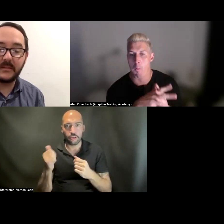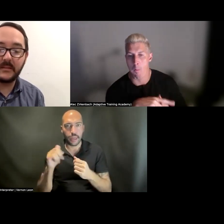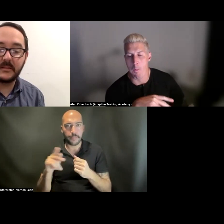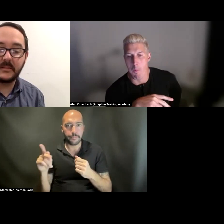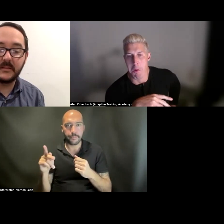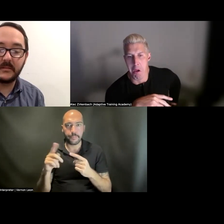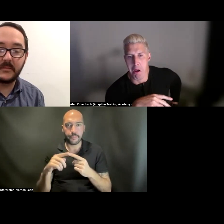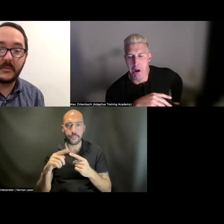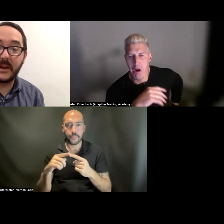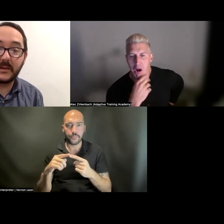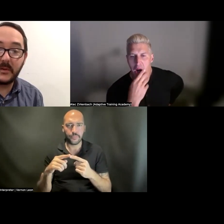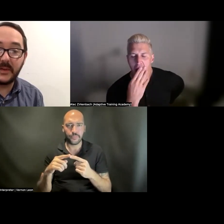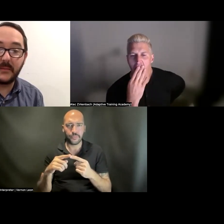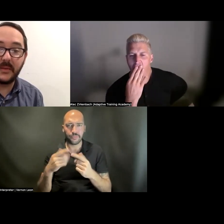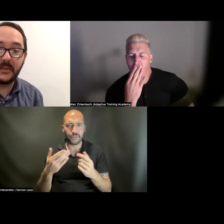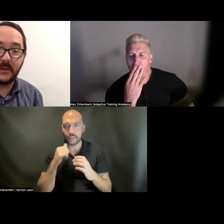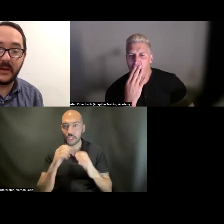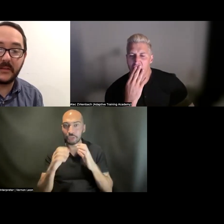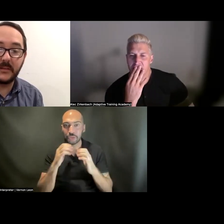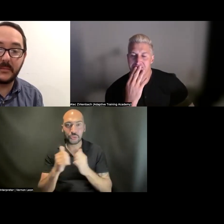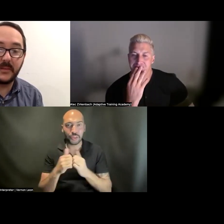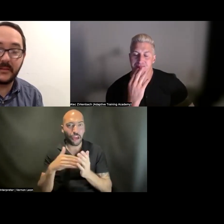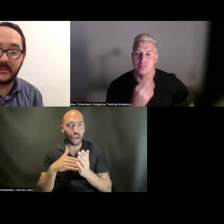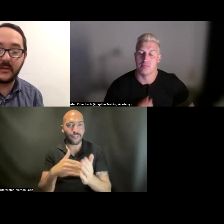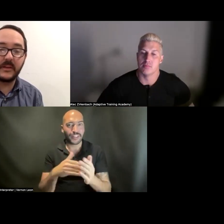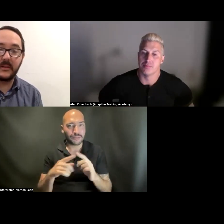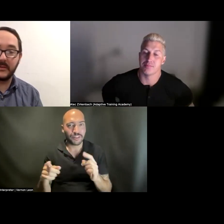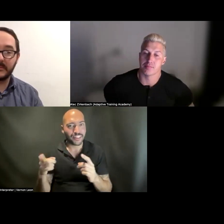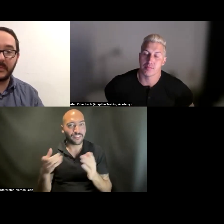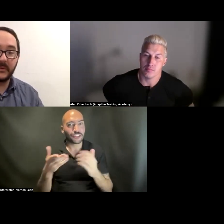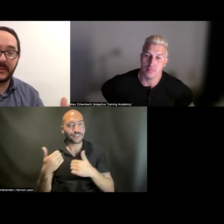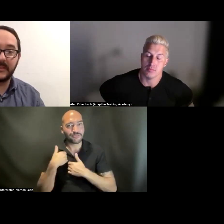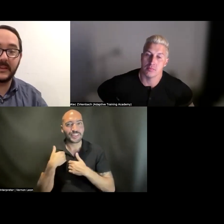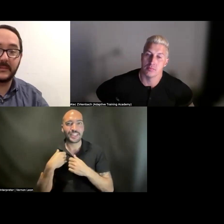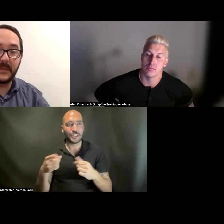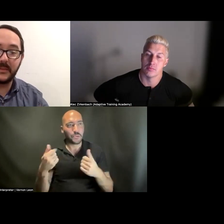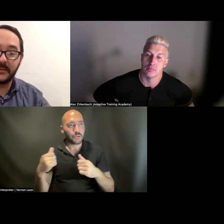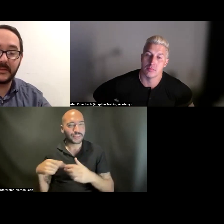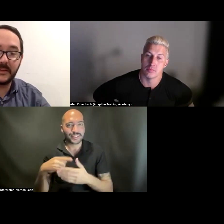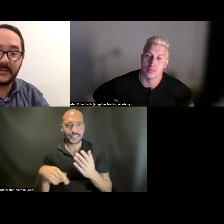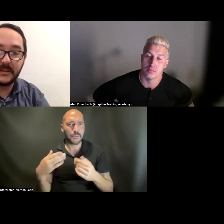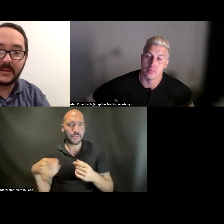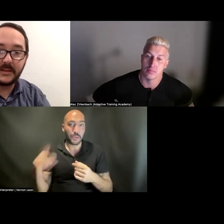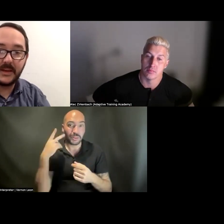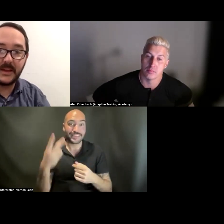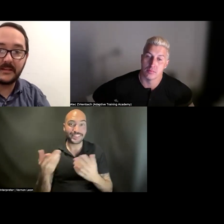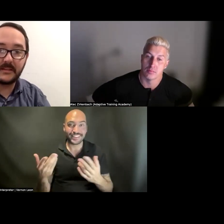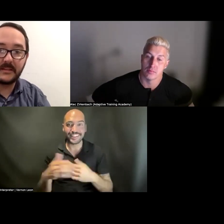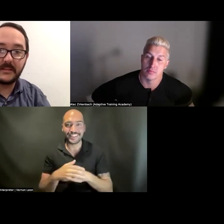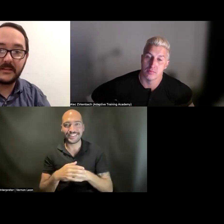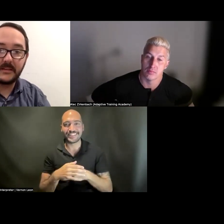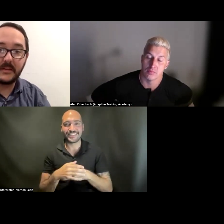that you may not communicate with very often, but they've served and you're posting these things. Maybe they'll see it